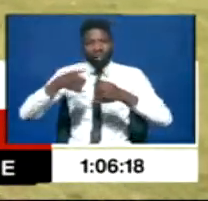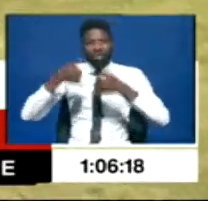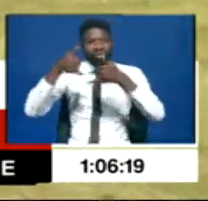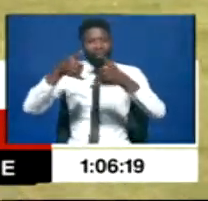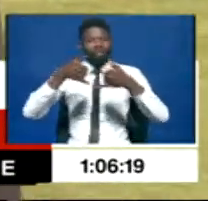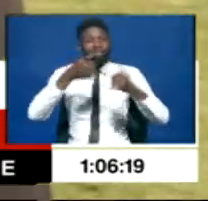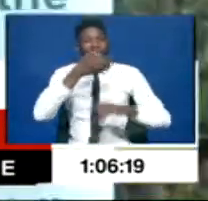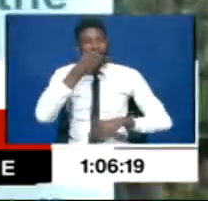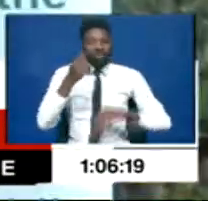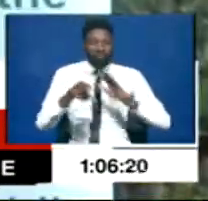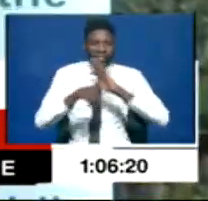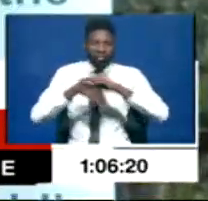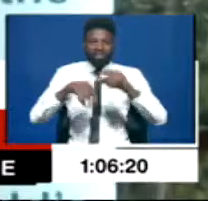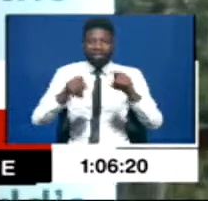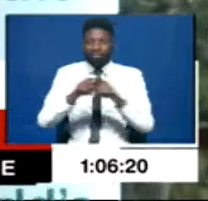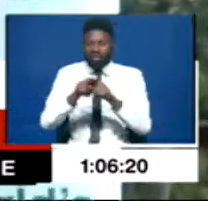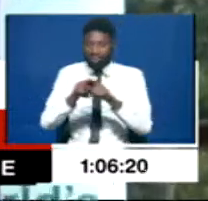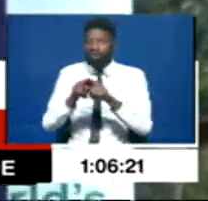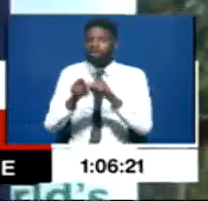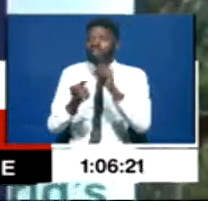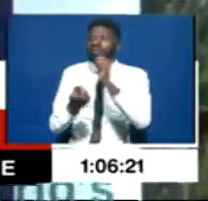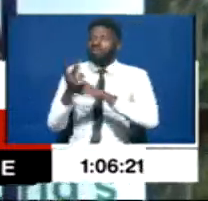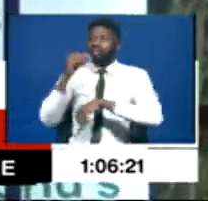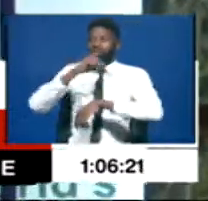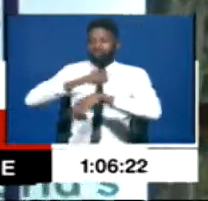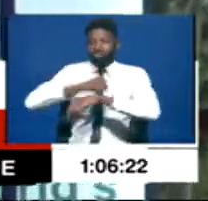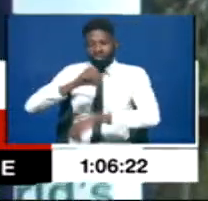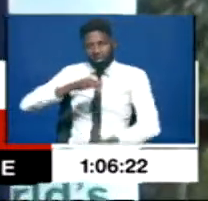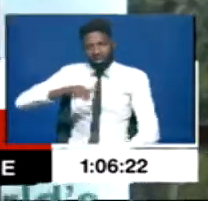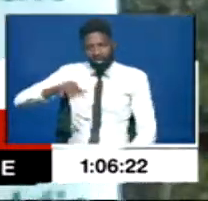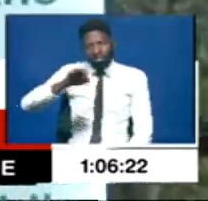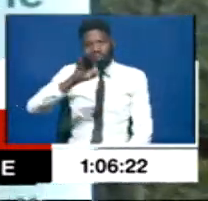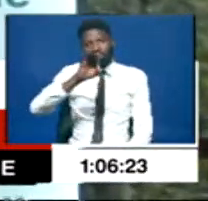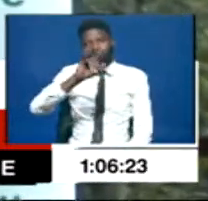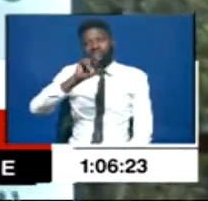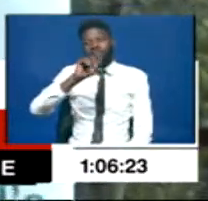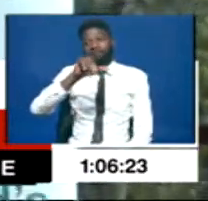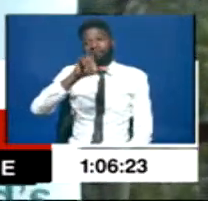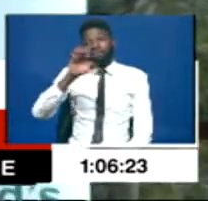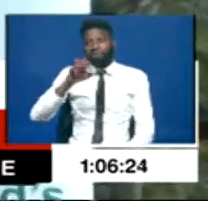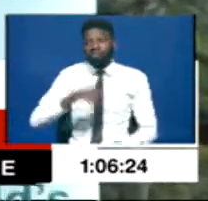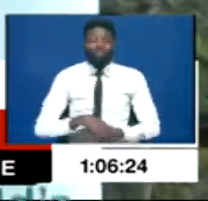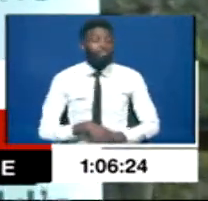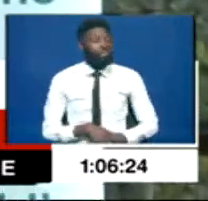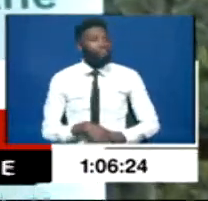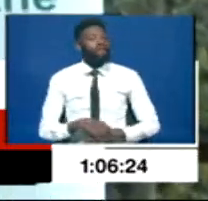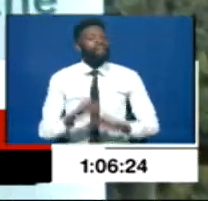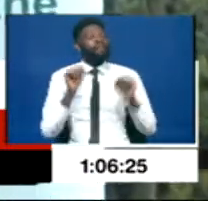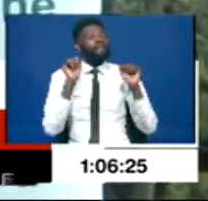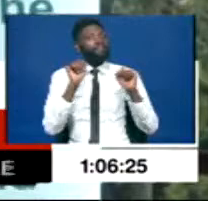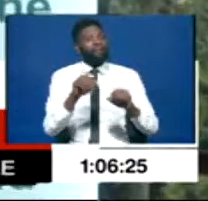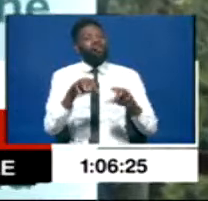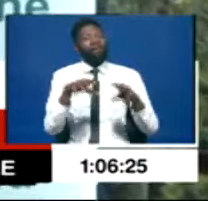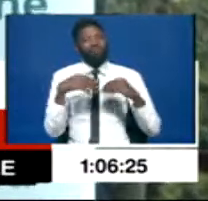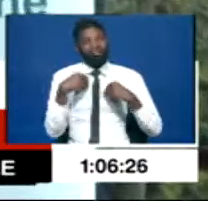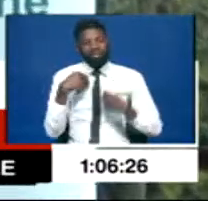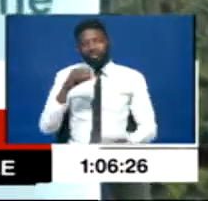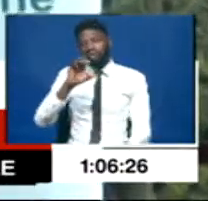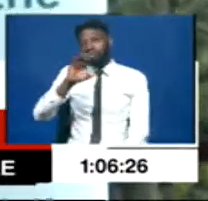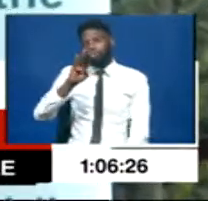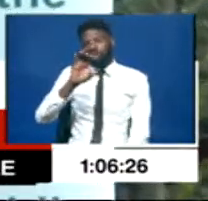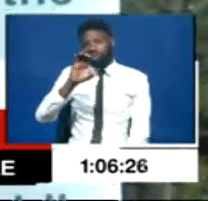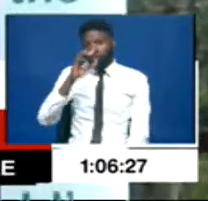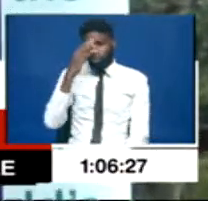Secondary Schools in Finlays. They can also embrace the CBC because CBC is one of the modules which is being trained in